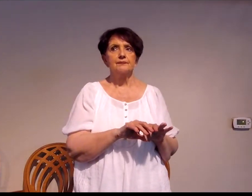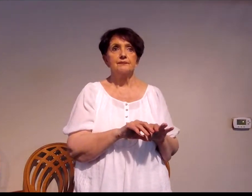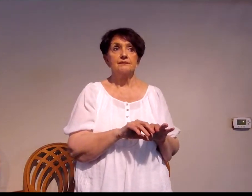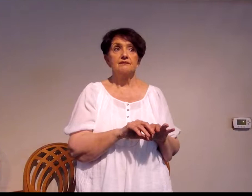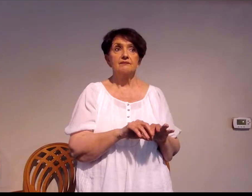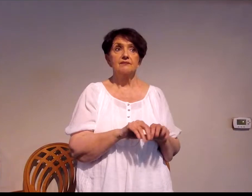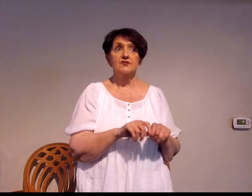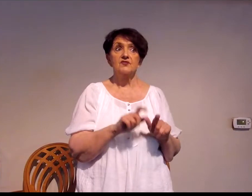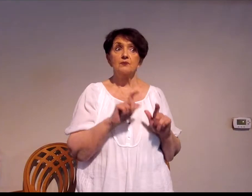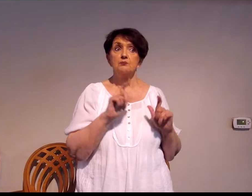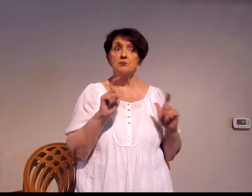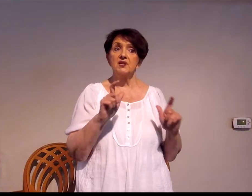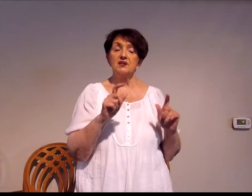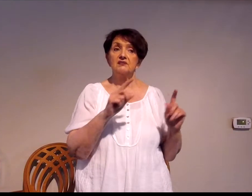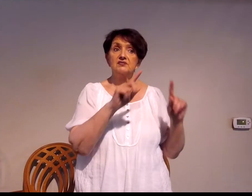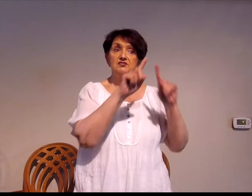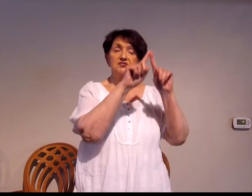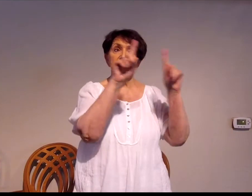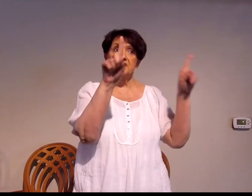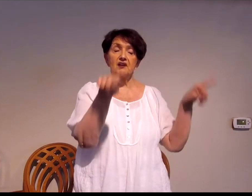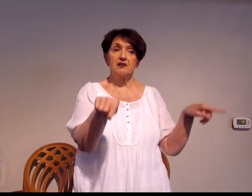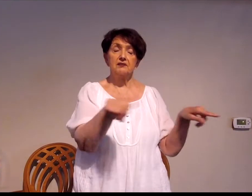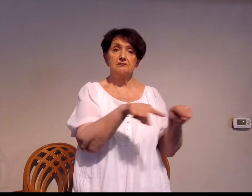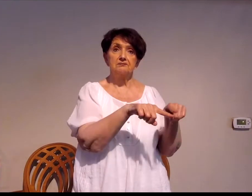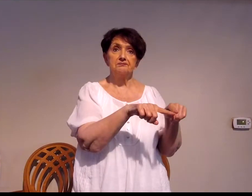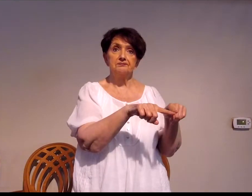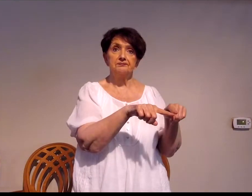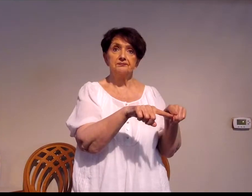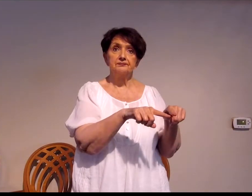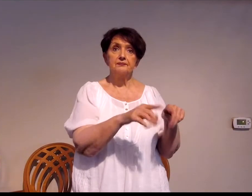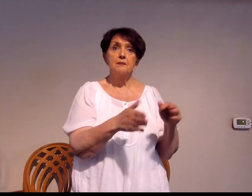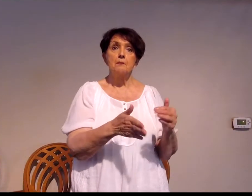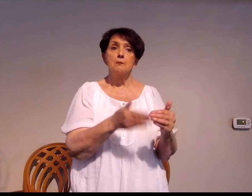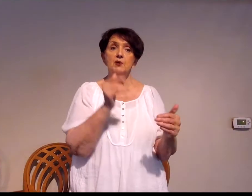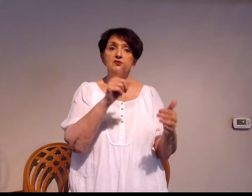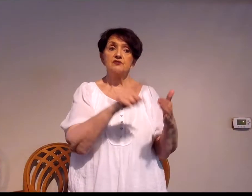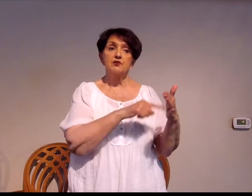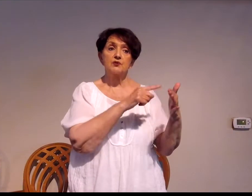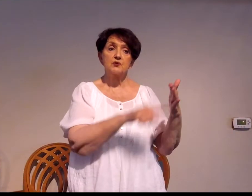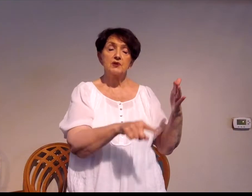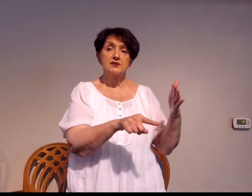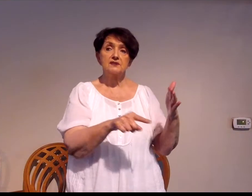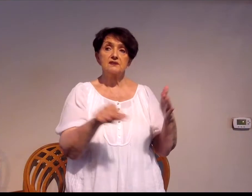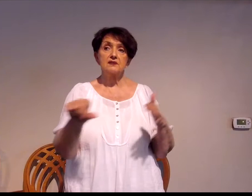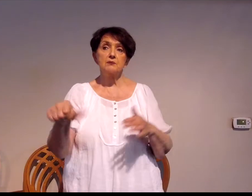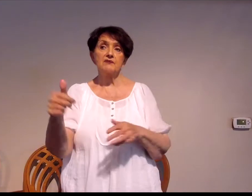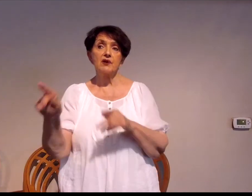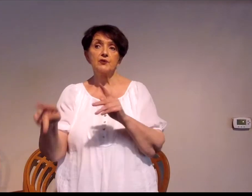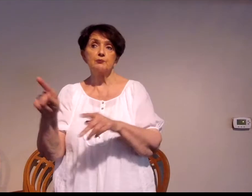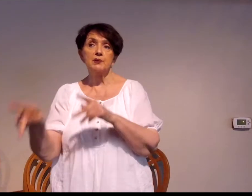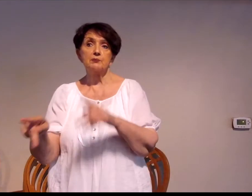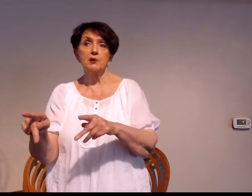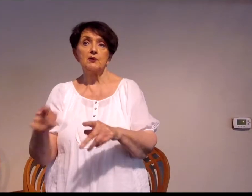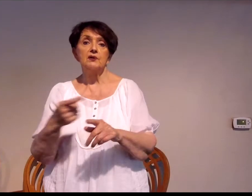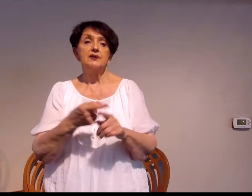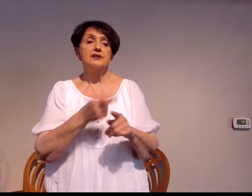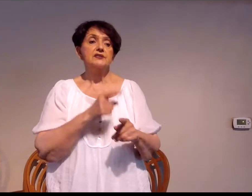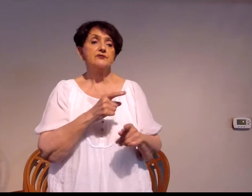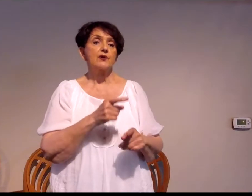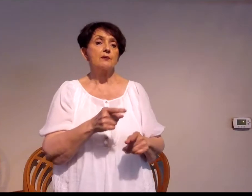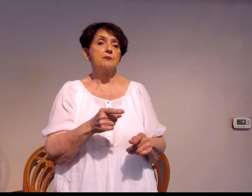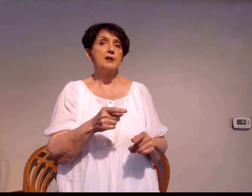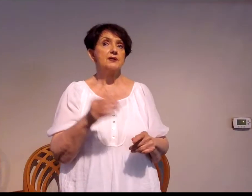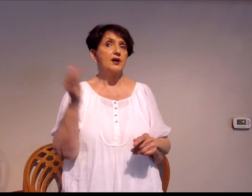us that most of our criticism of others comes from an unconscious